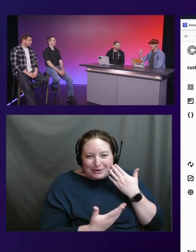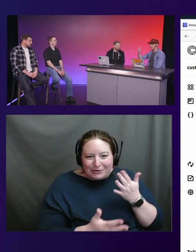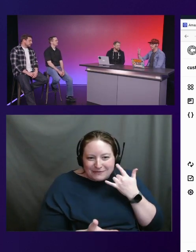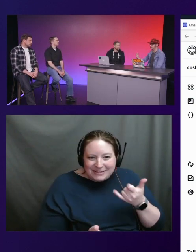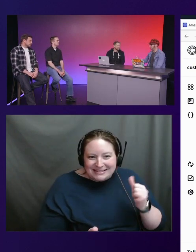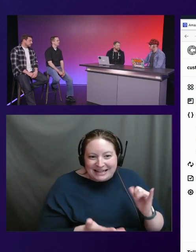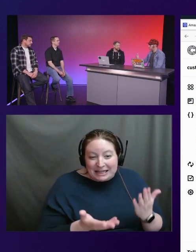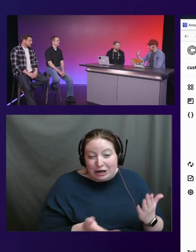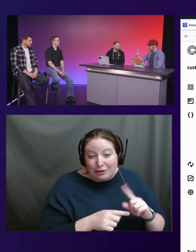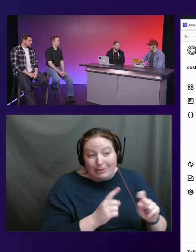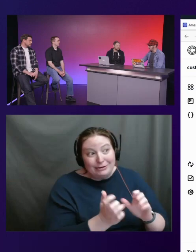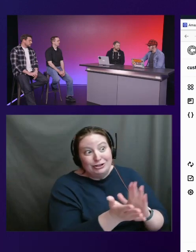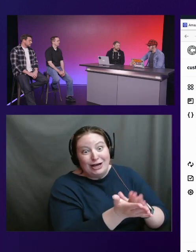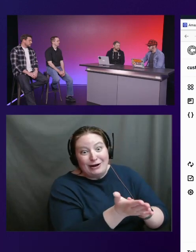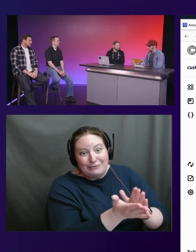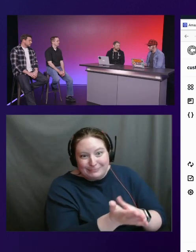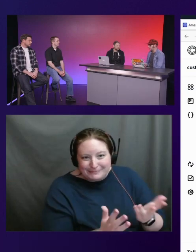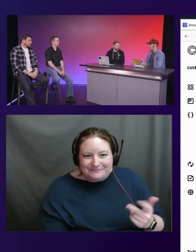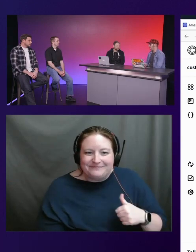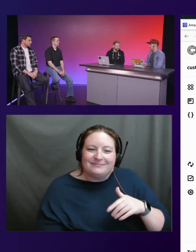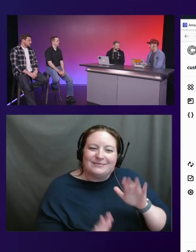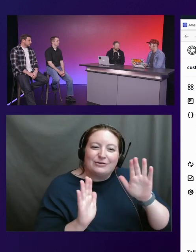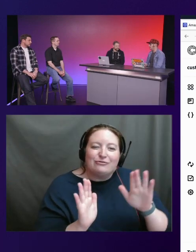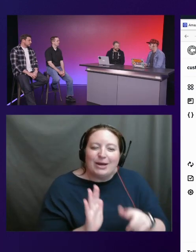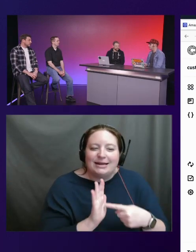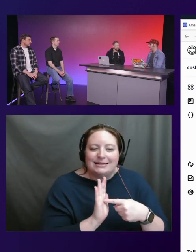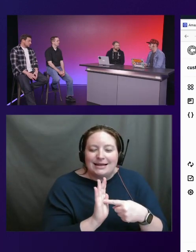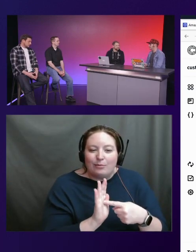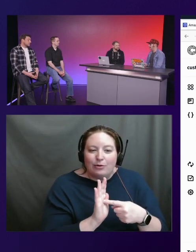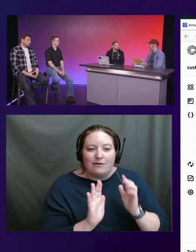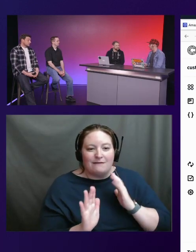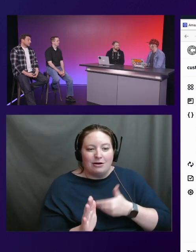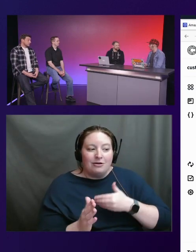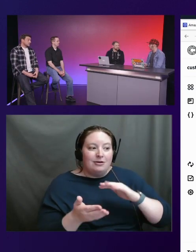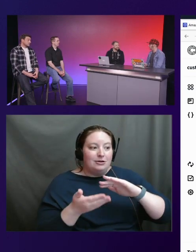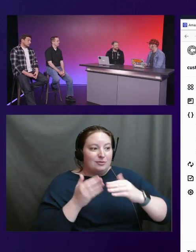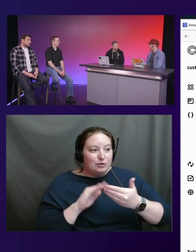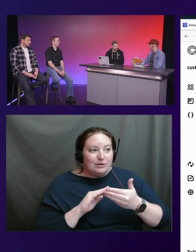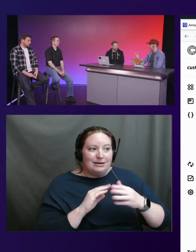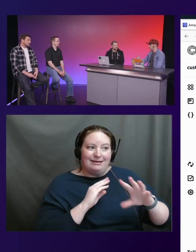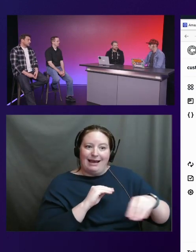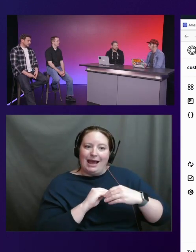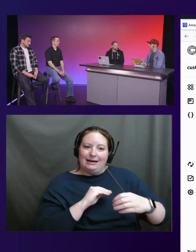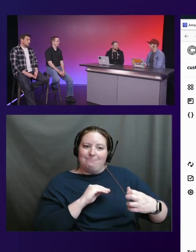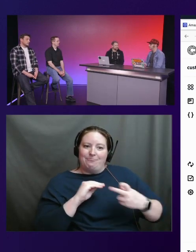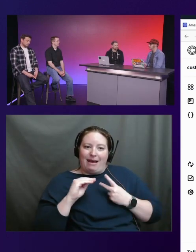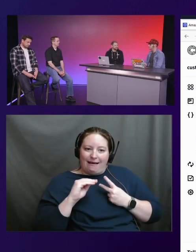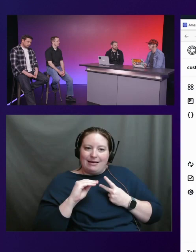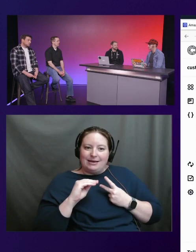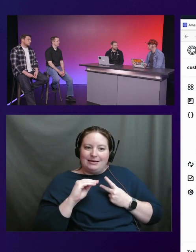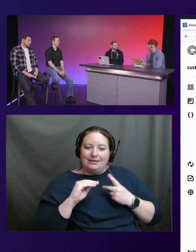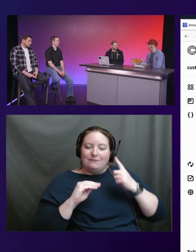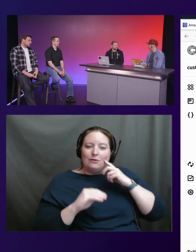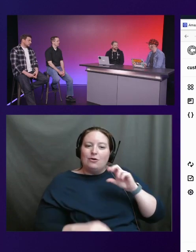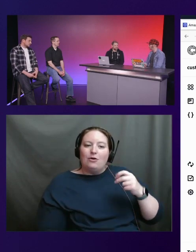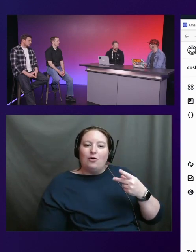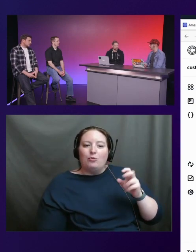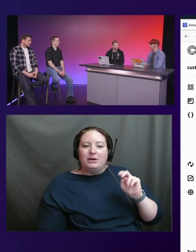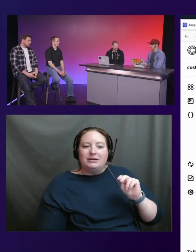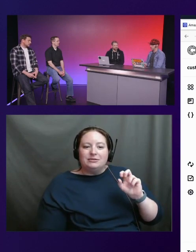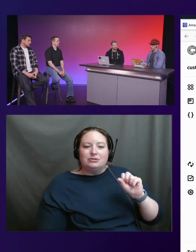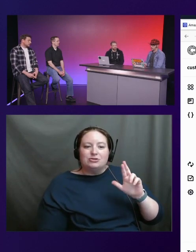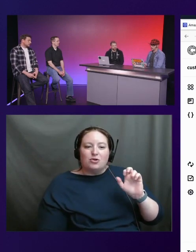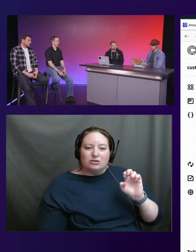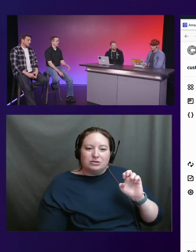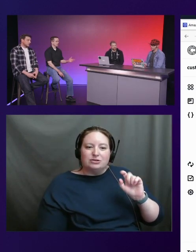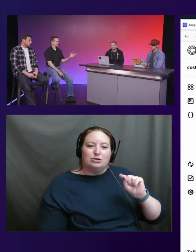out. That's a great example too of our community adding back to the open source tools that we build.